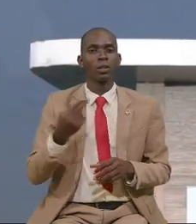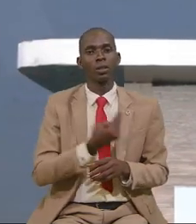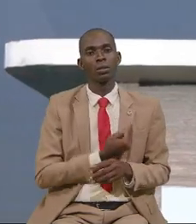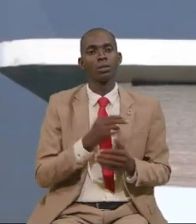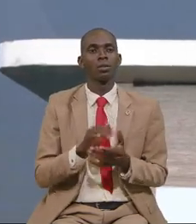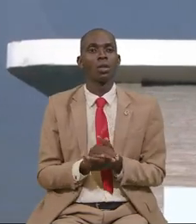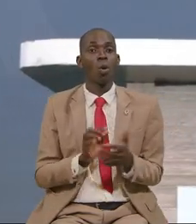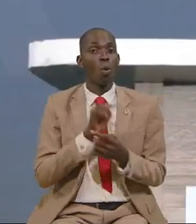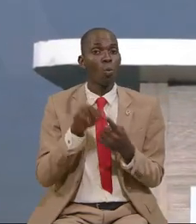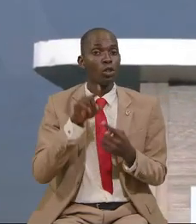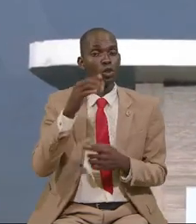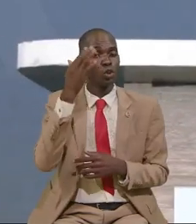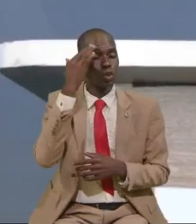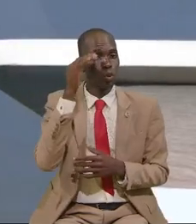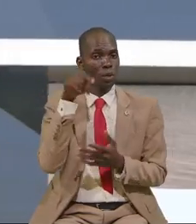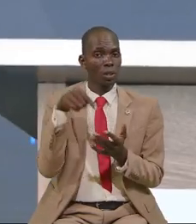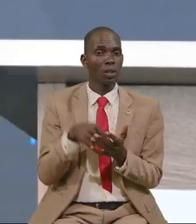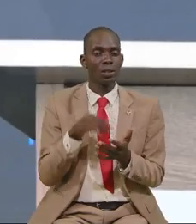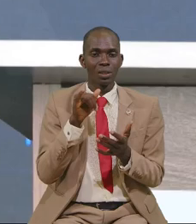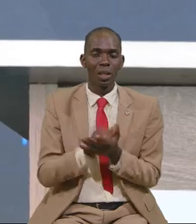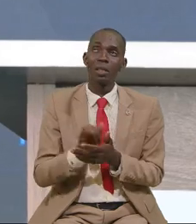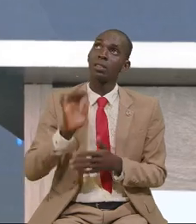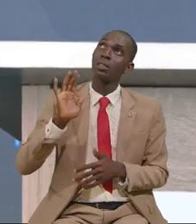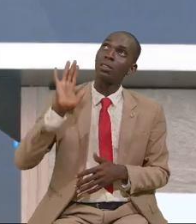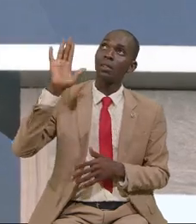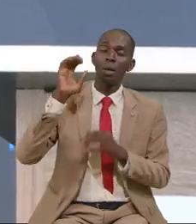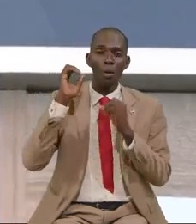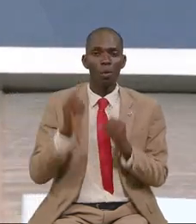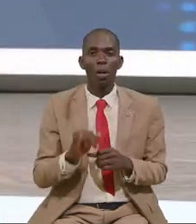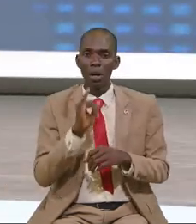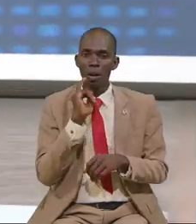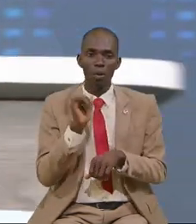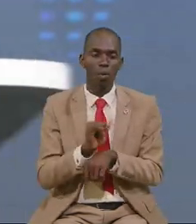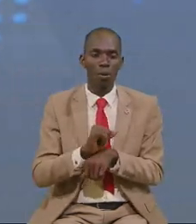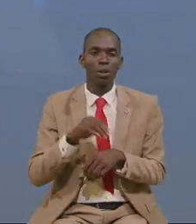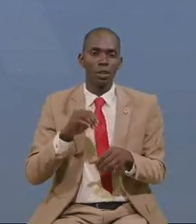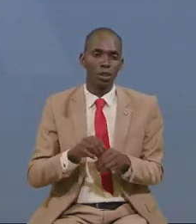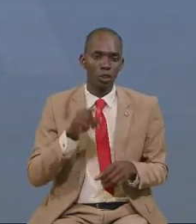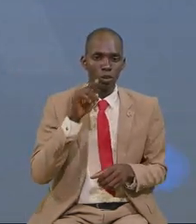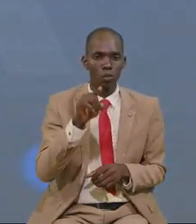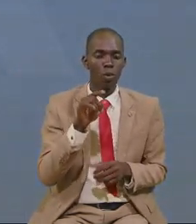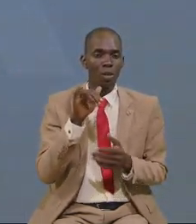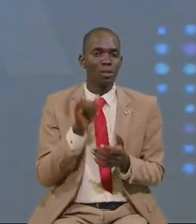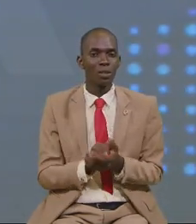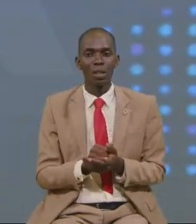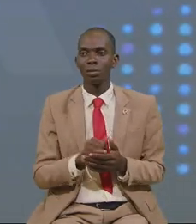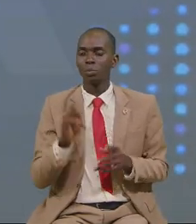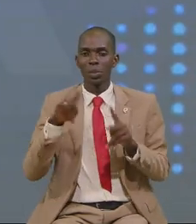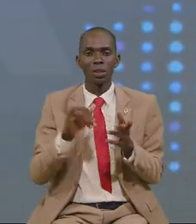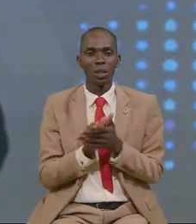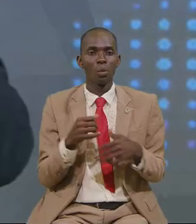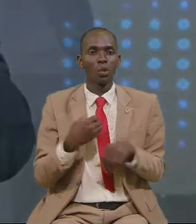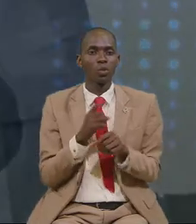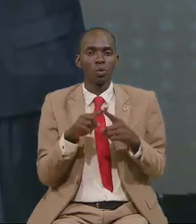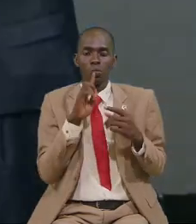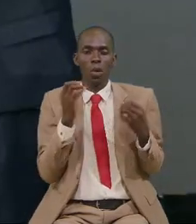you realize that that power is working in you, that tyrant cannot